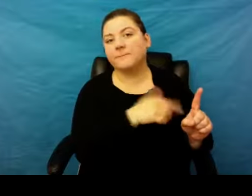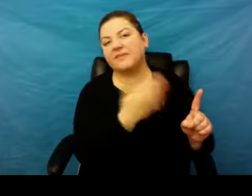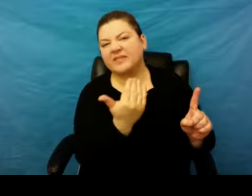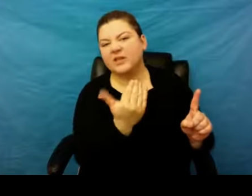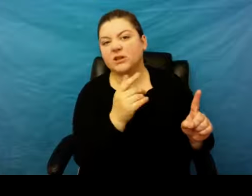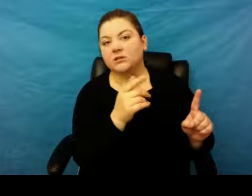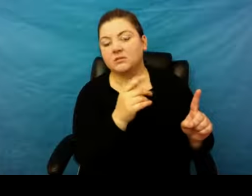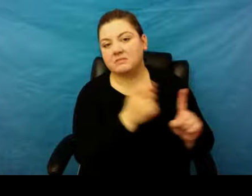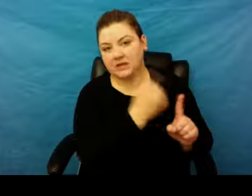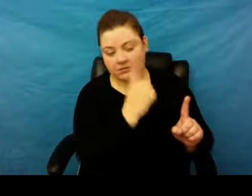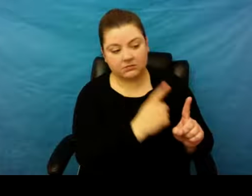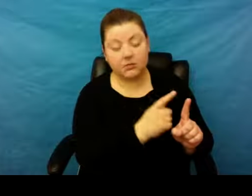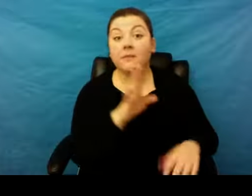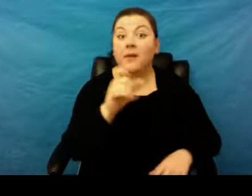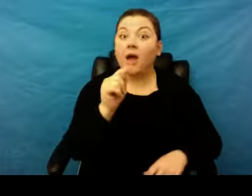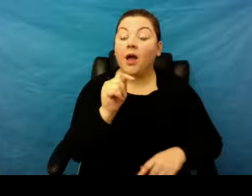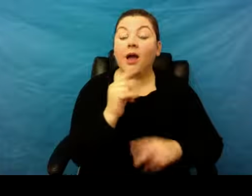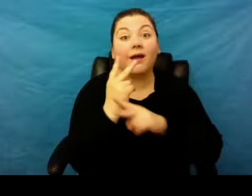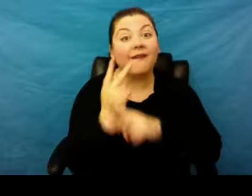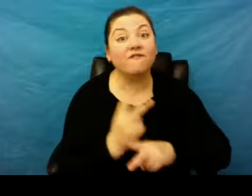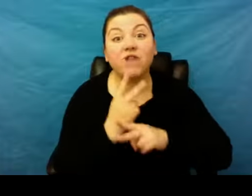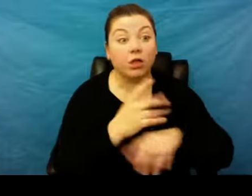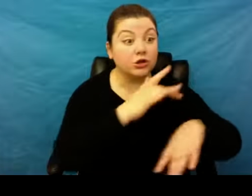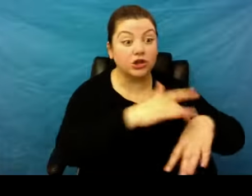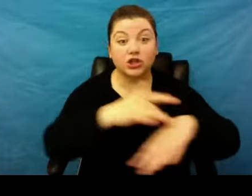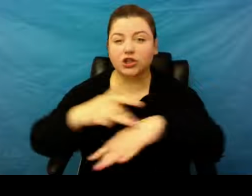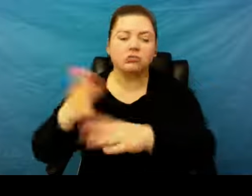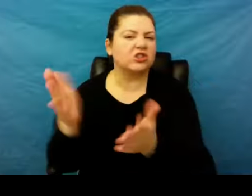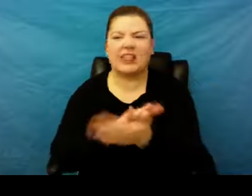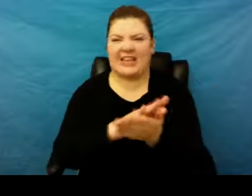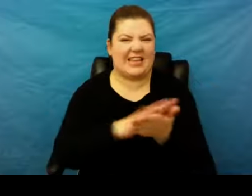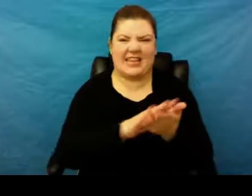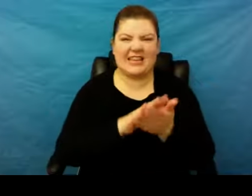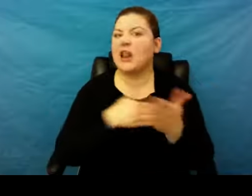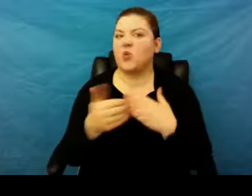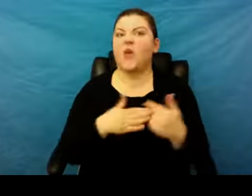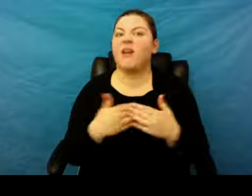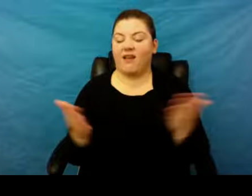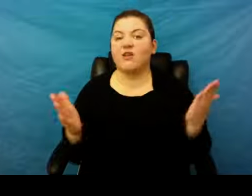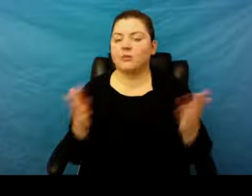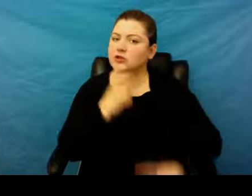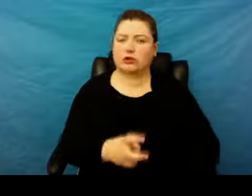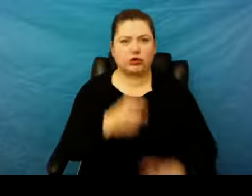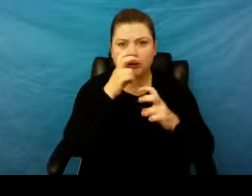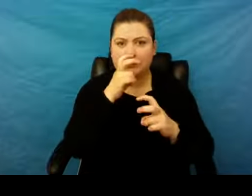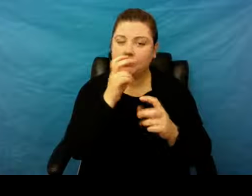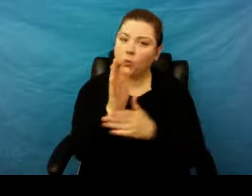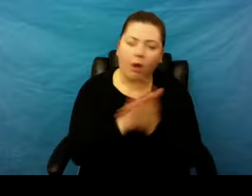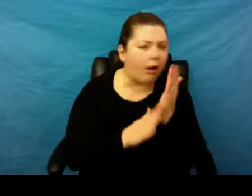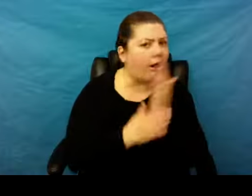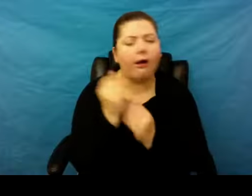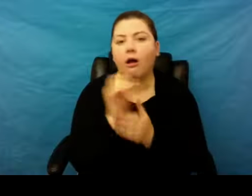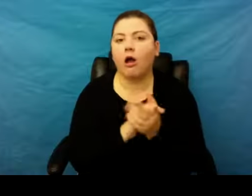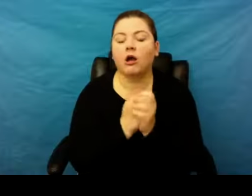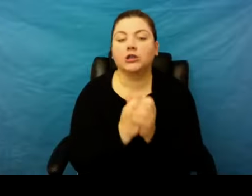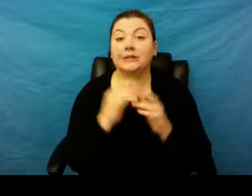we touch, we're cleaning our hands. So that's the first thing, is become a hand Nazi. Everything you know about your hands, just keep them clean, and you